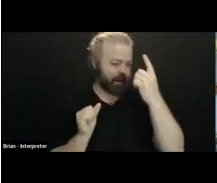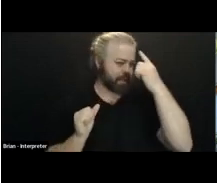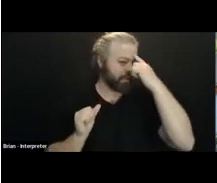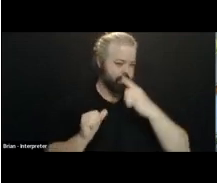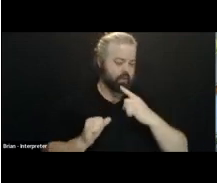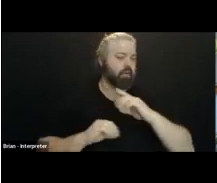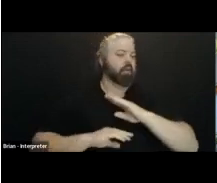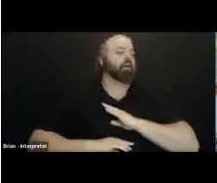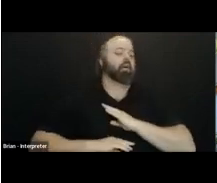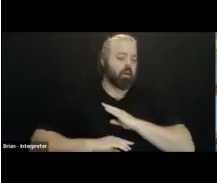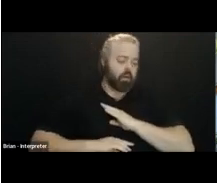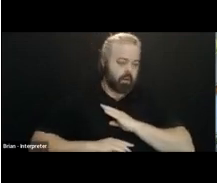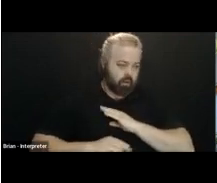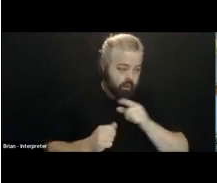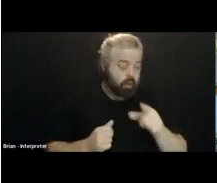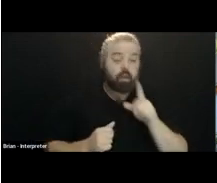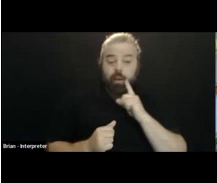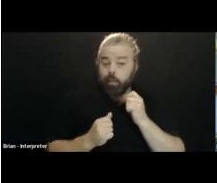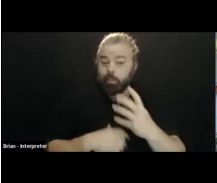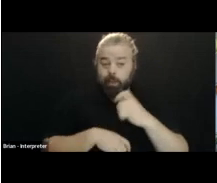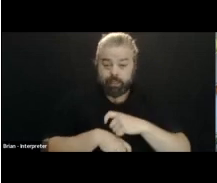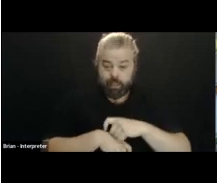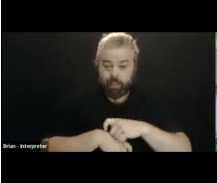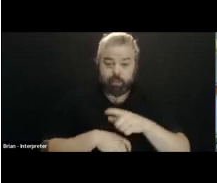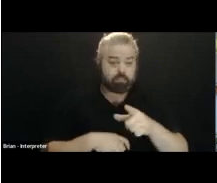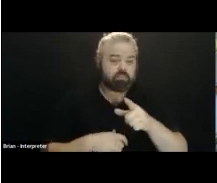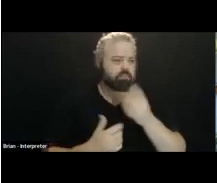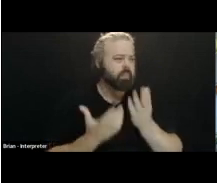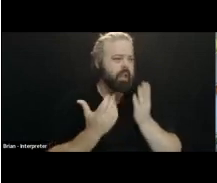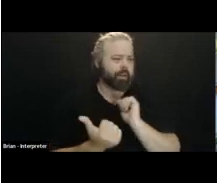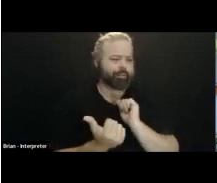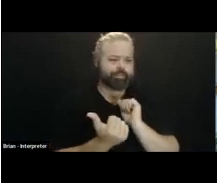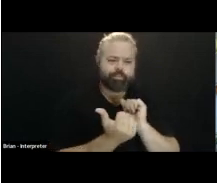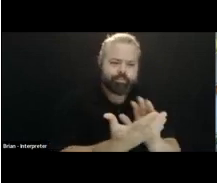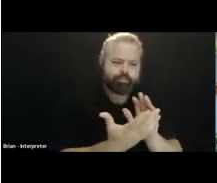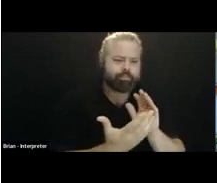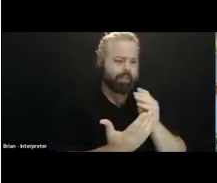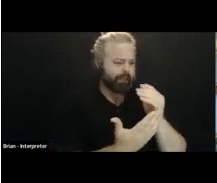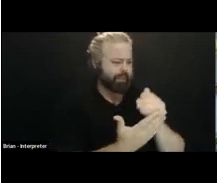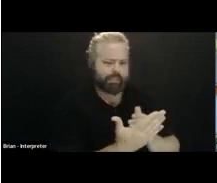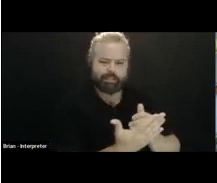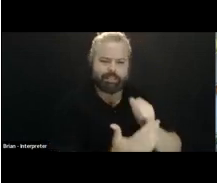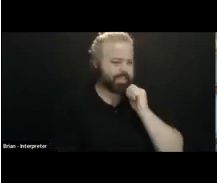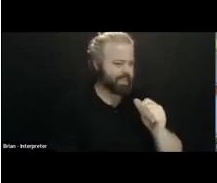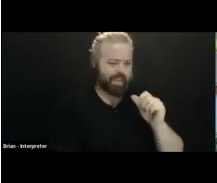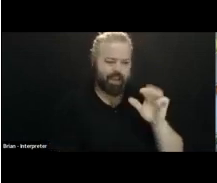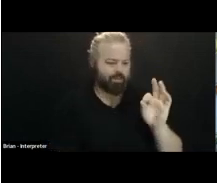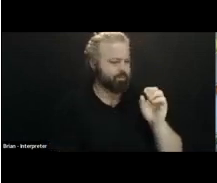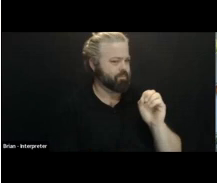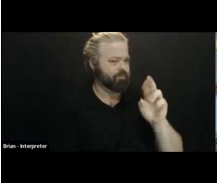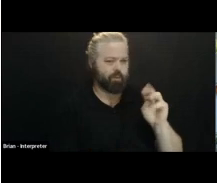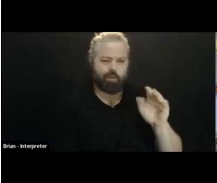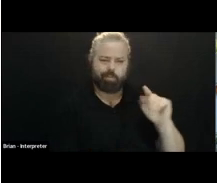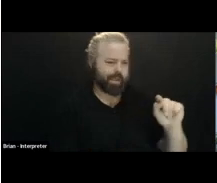satisfying. So oftentimes, you may encounter an unformatted list. In Microsoft Word, if you start